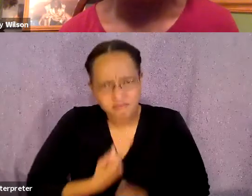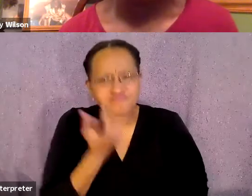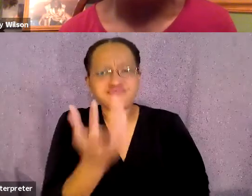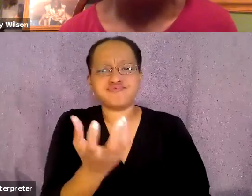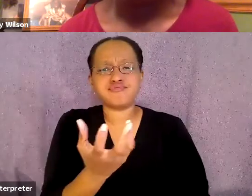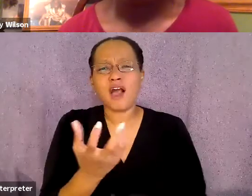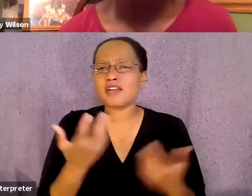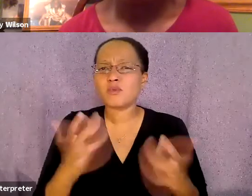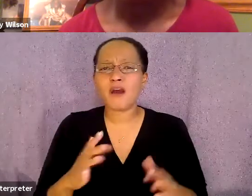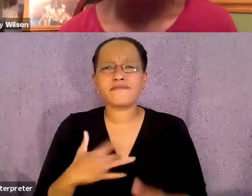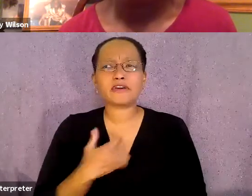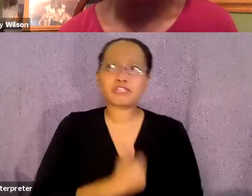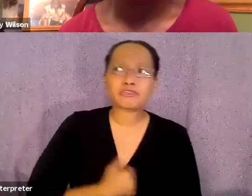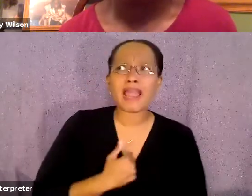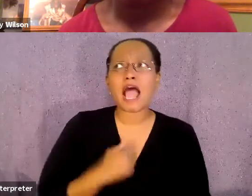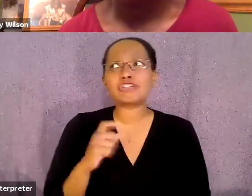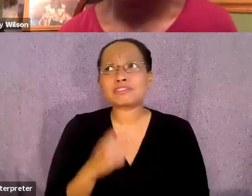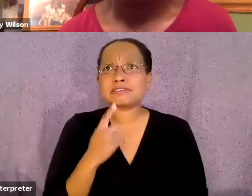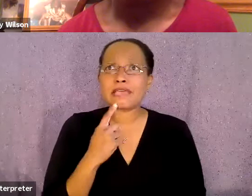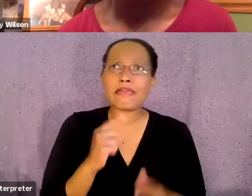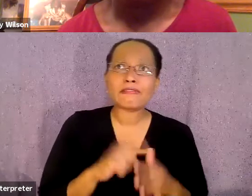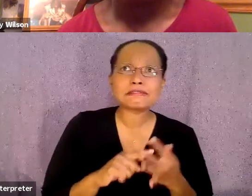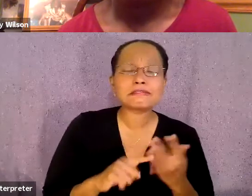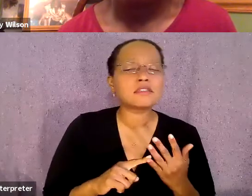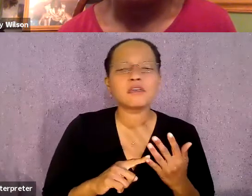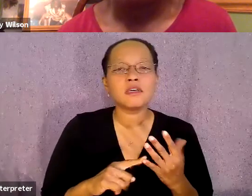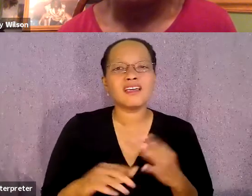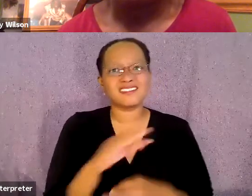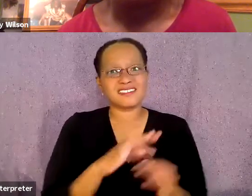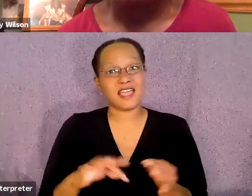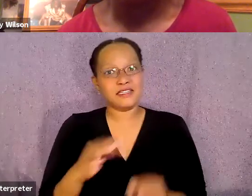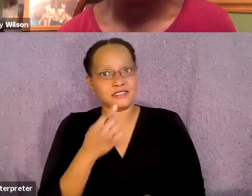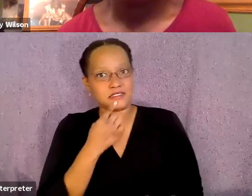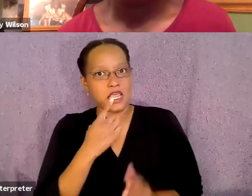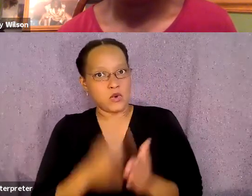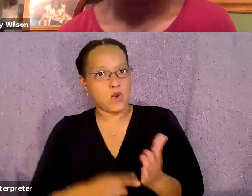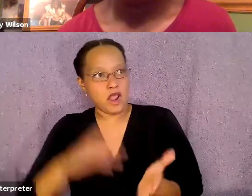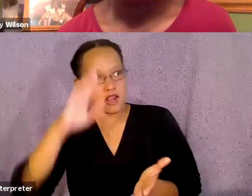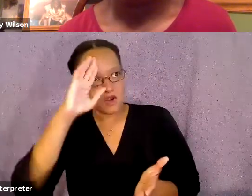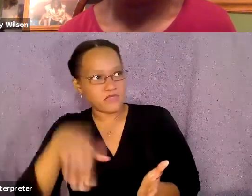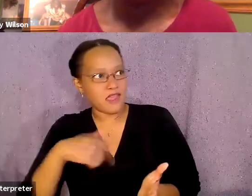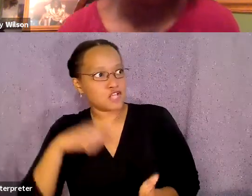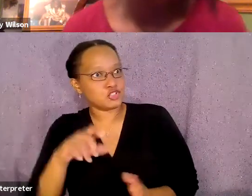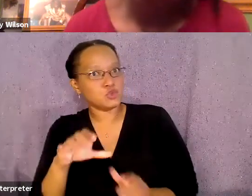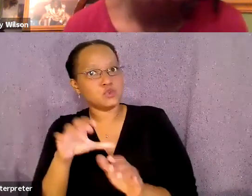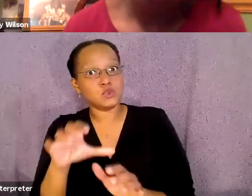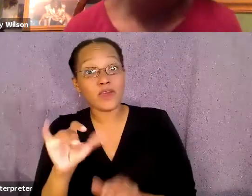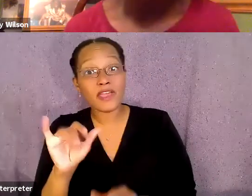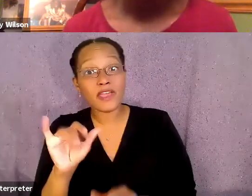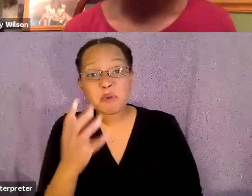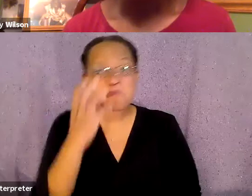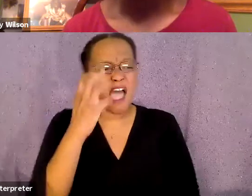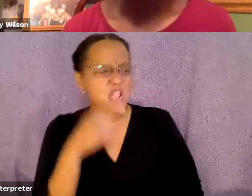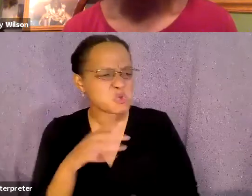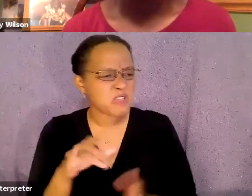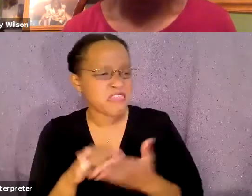said this, and really saying what I know I should do. And if somebody get mad about it, that's their feelings. That's not